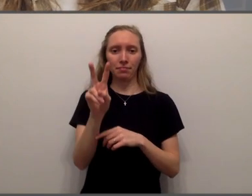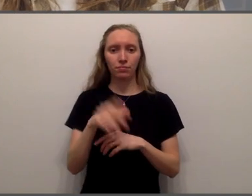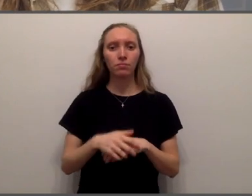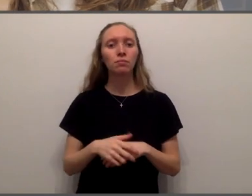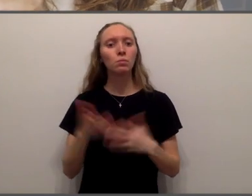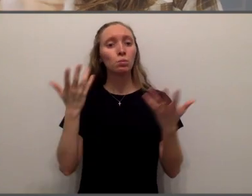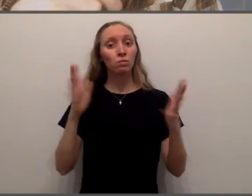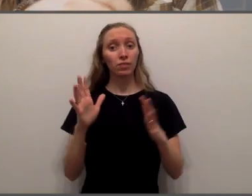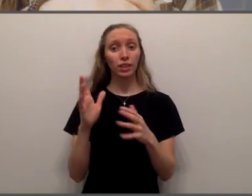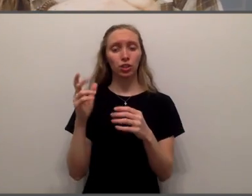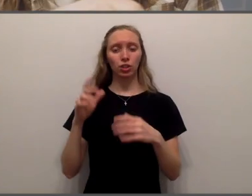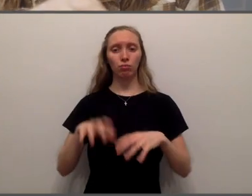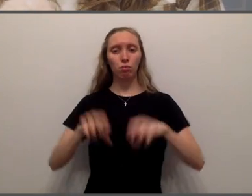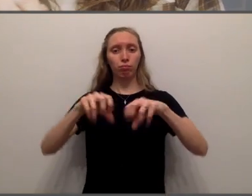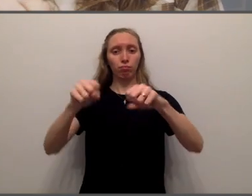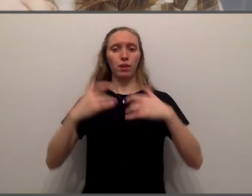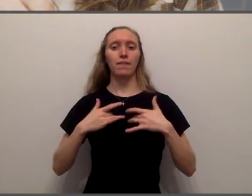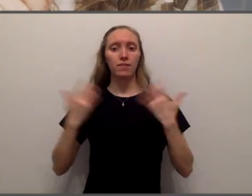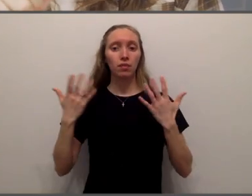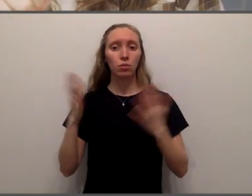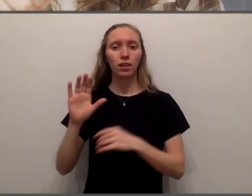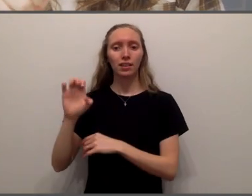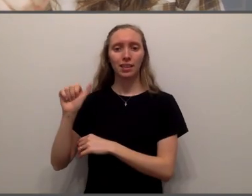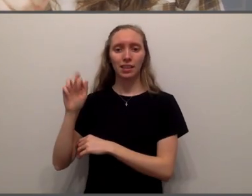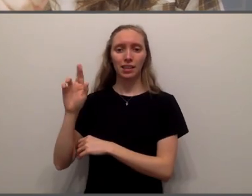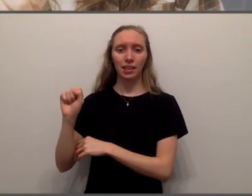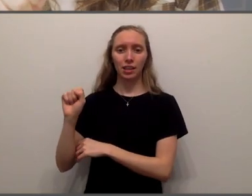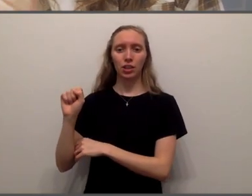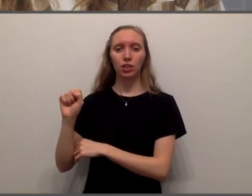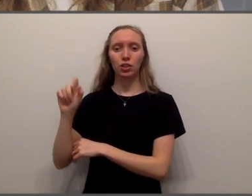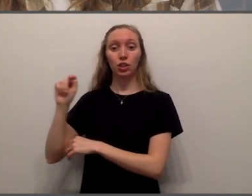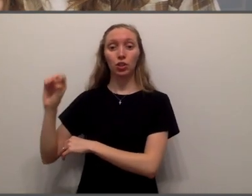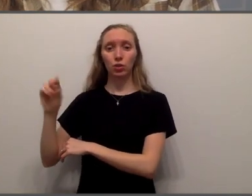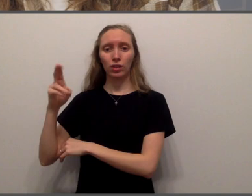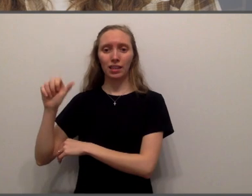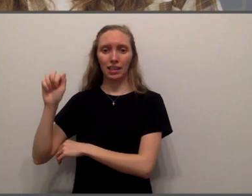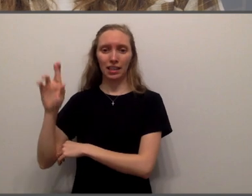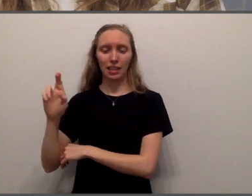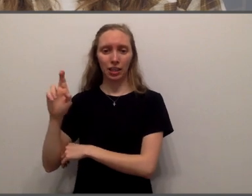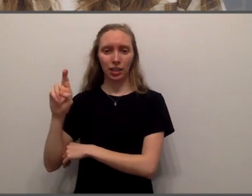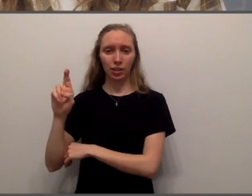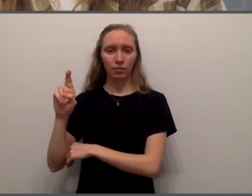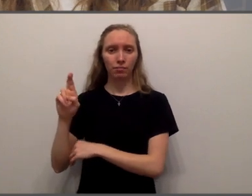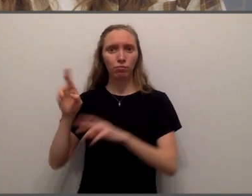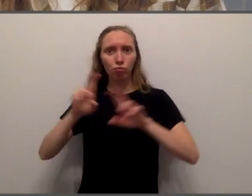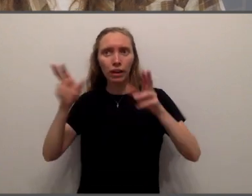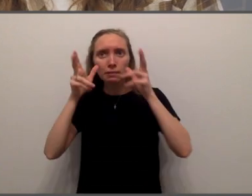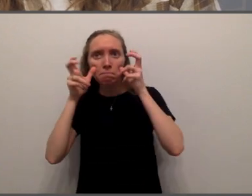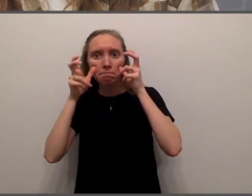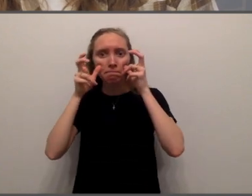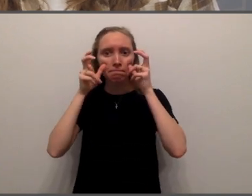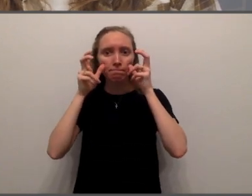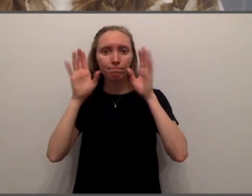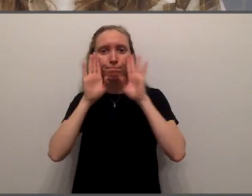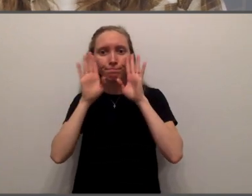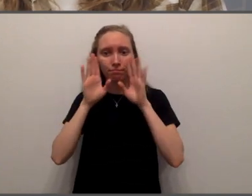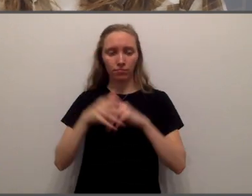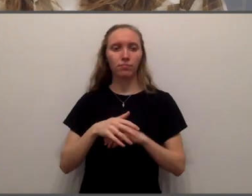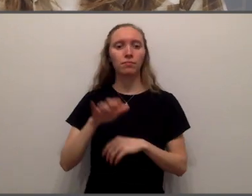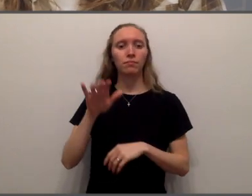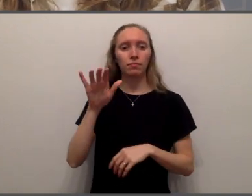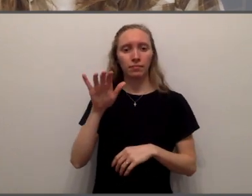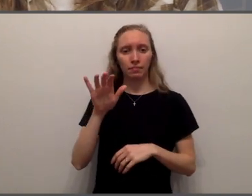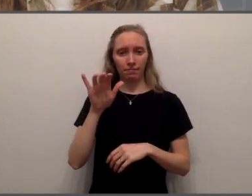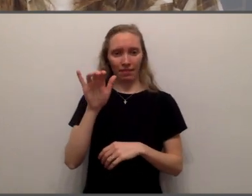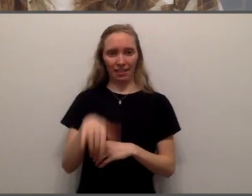been having these each year as we do this Peacemaker series, which gives a chance for us just to get together and have open mic and listen to people.